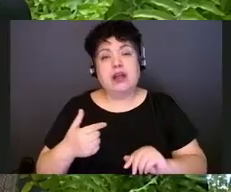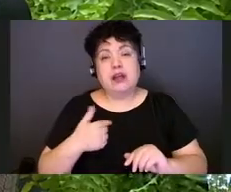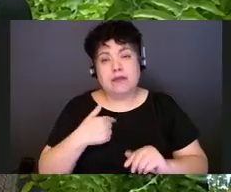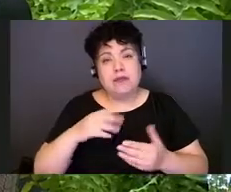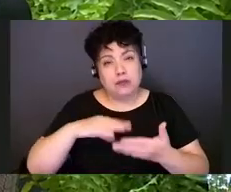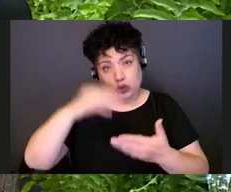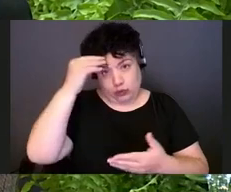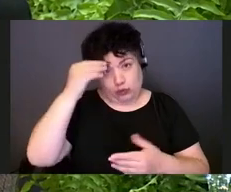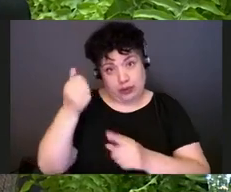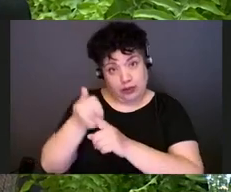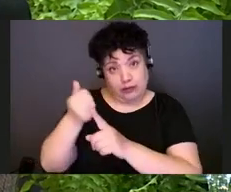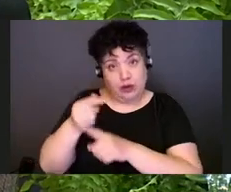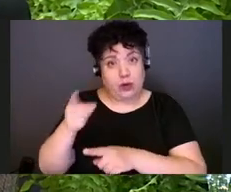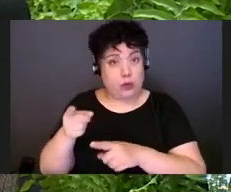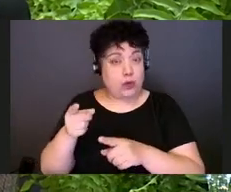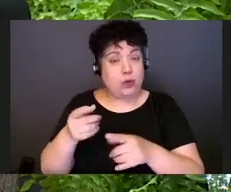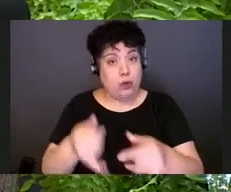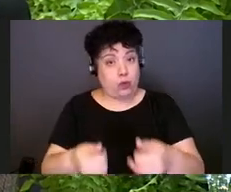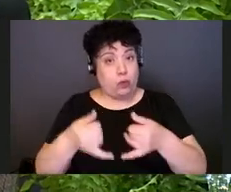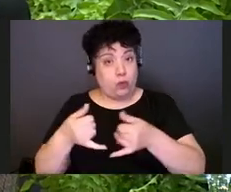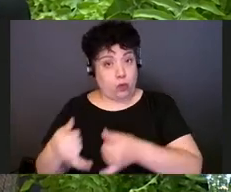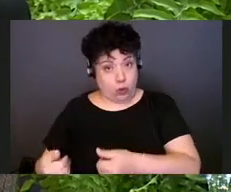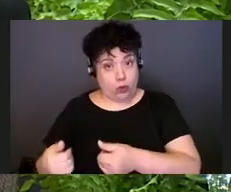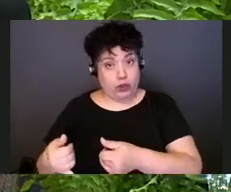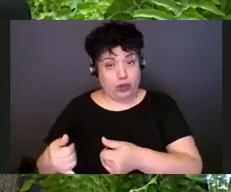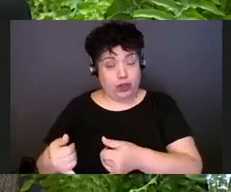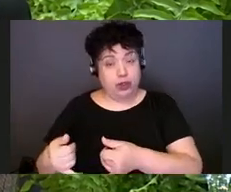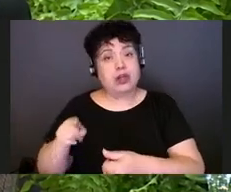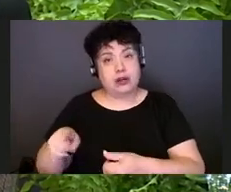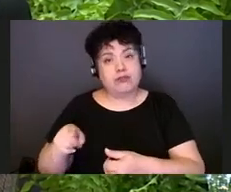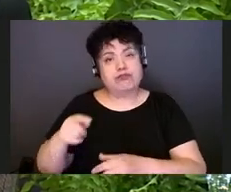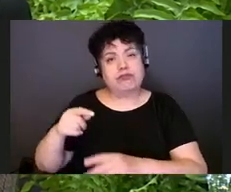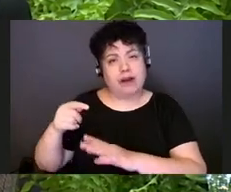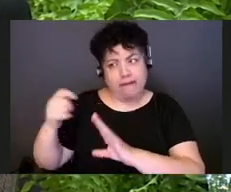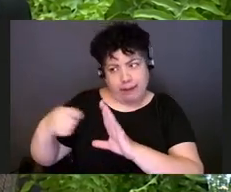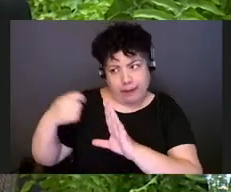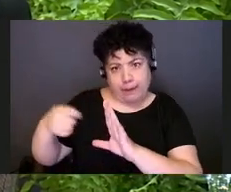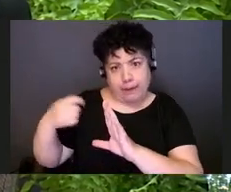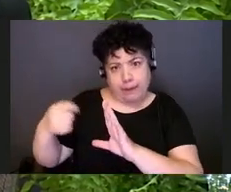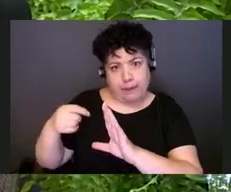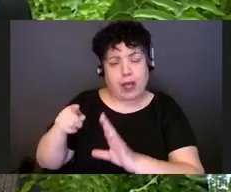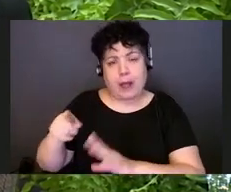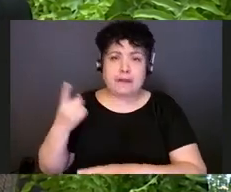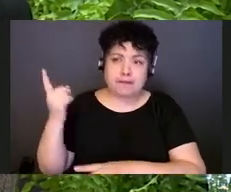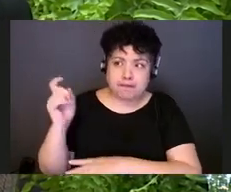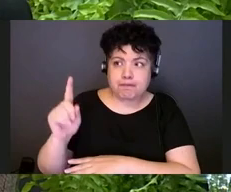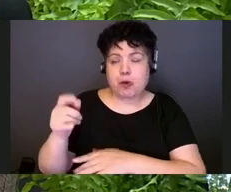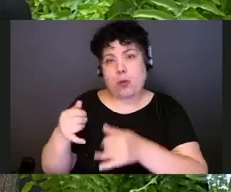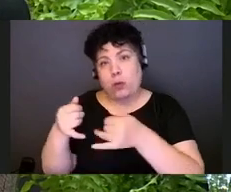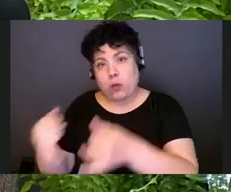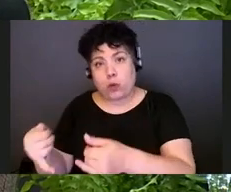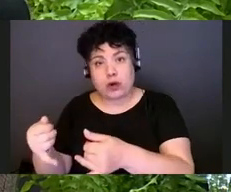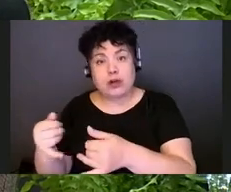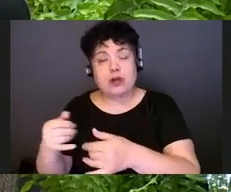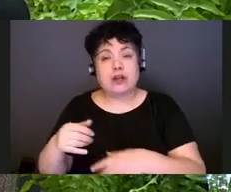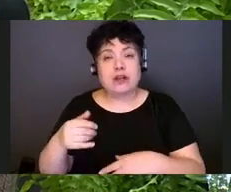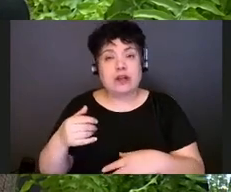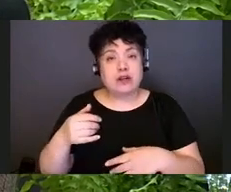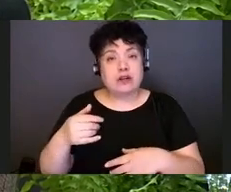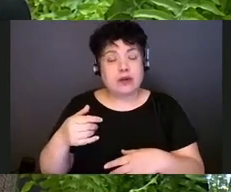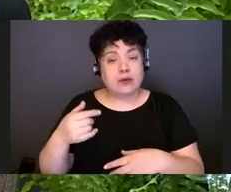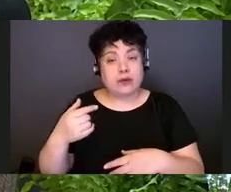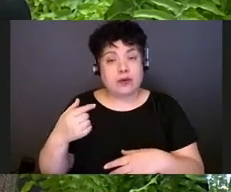he received this award that we filmed, when he received it, that all these times, as we